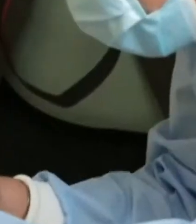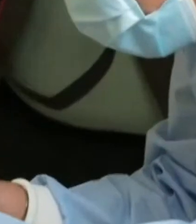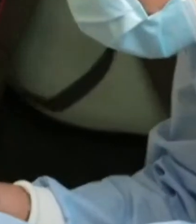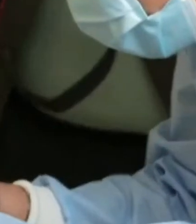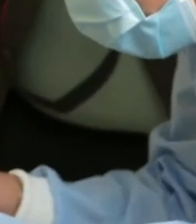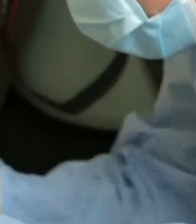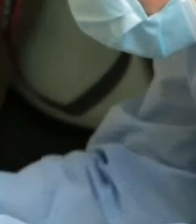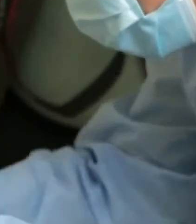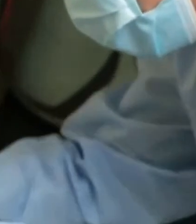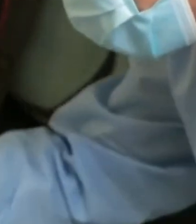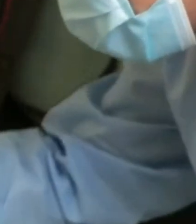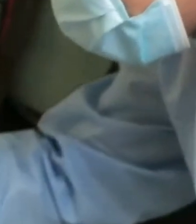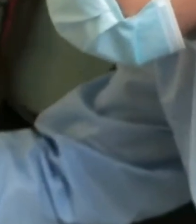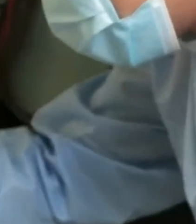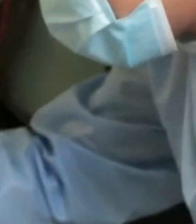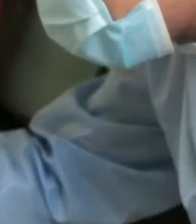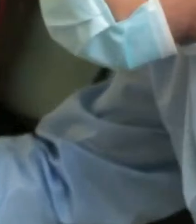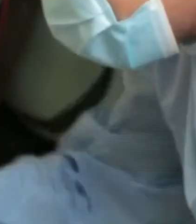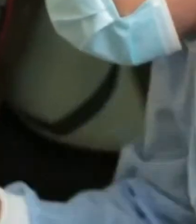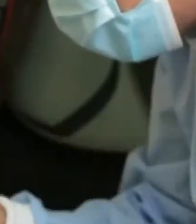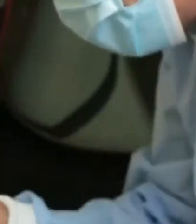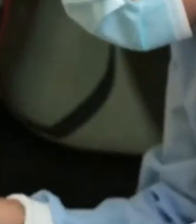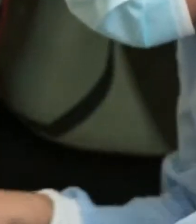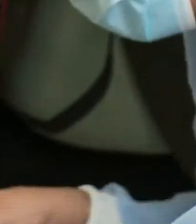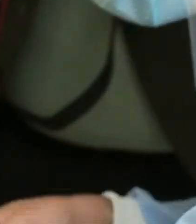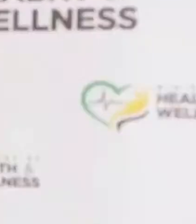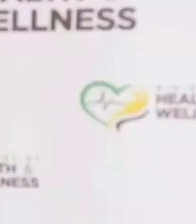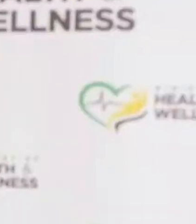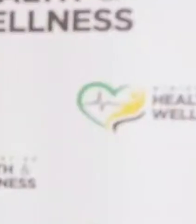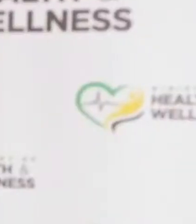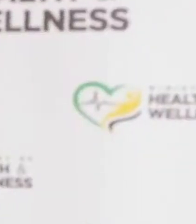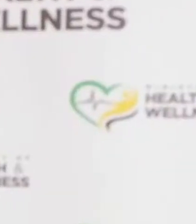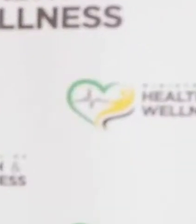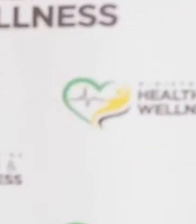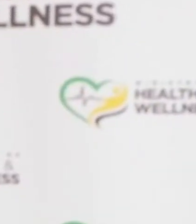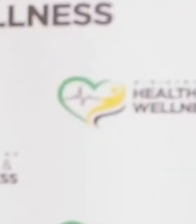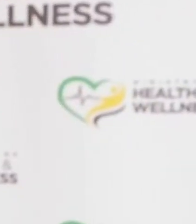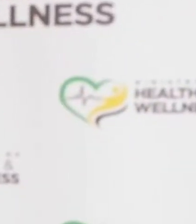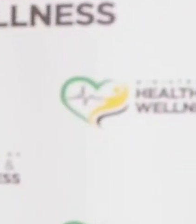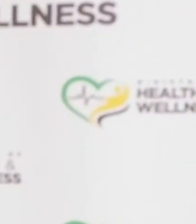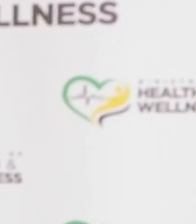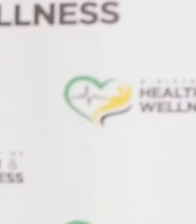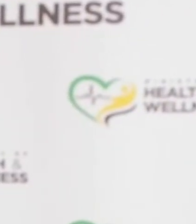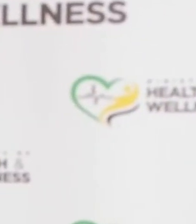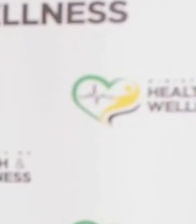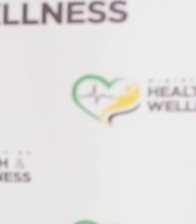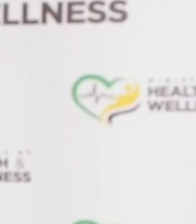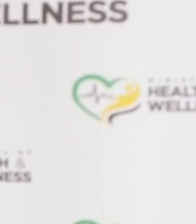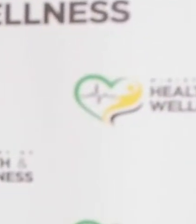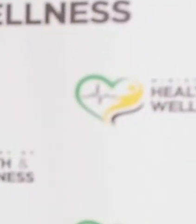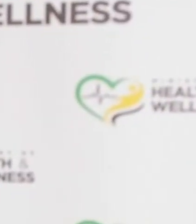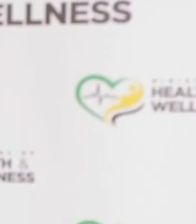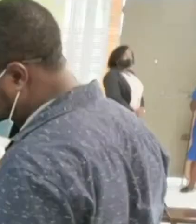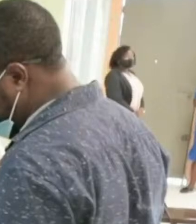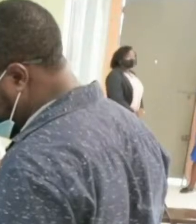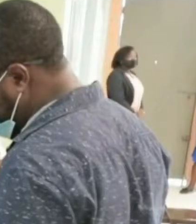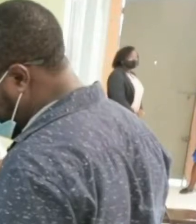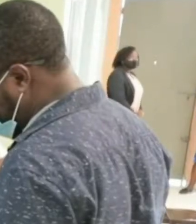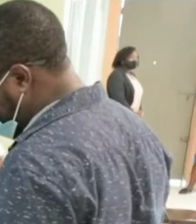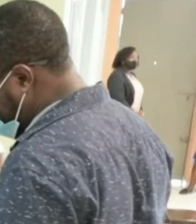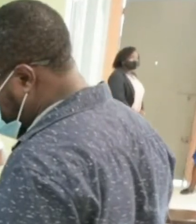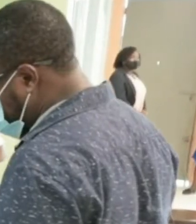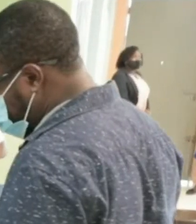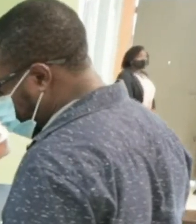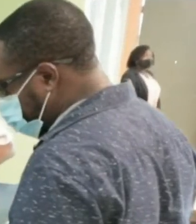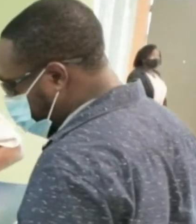comorbidities who are going to be offered the vaccine. I know that there is apprehension out there. I know that persons are afraid. Some persons